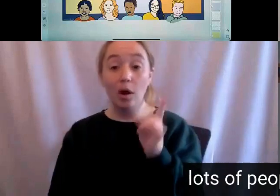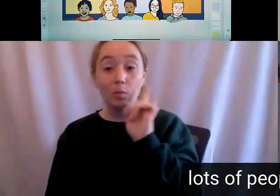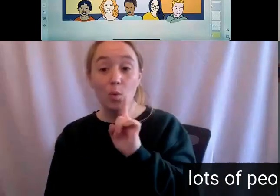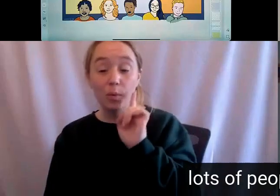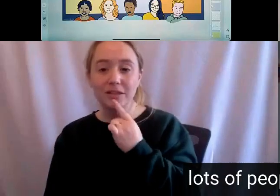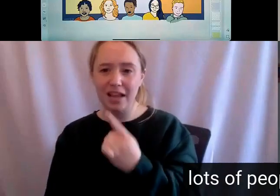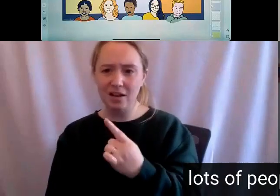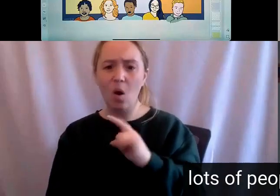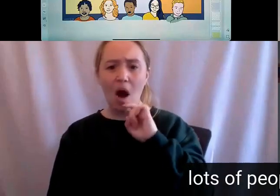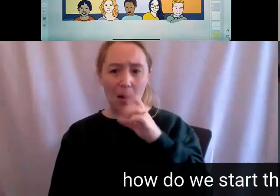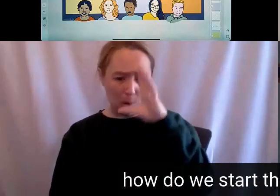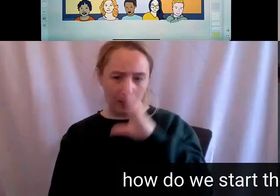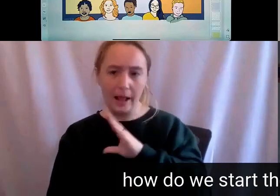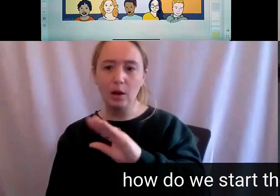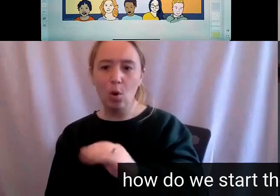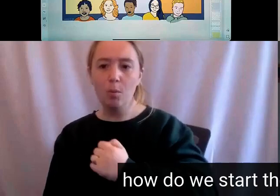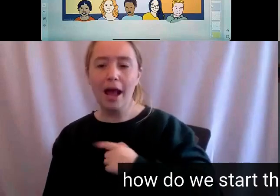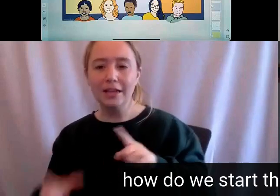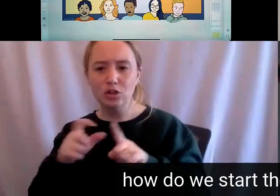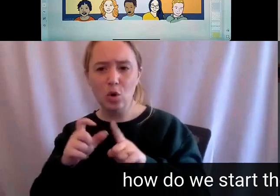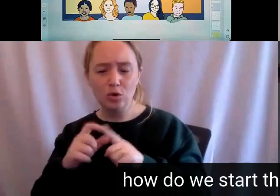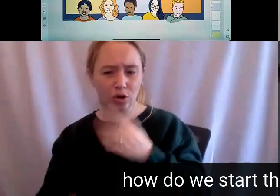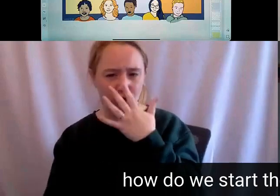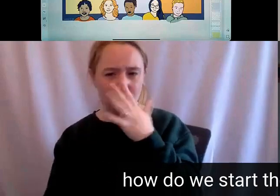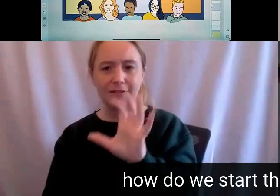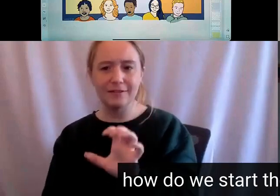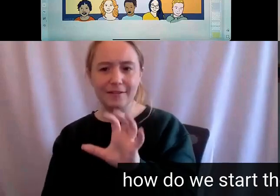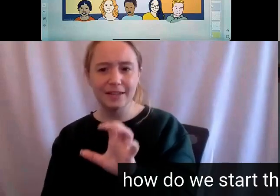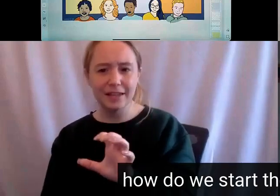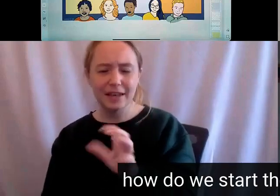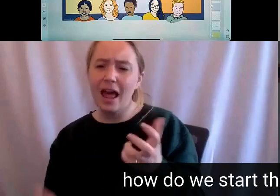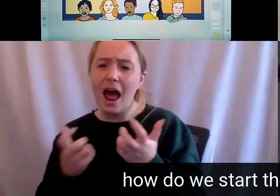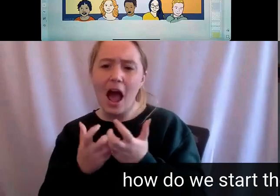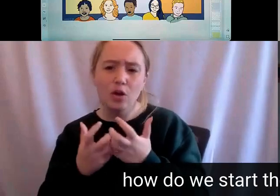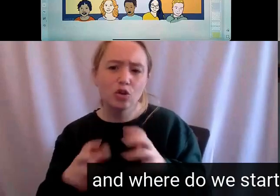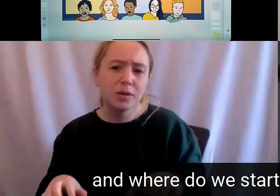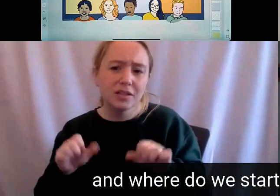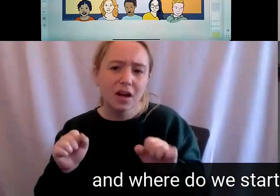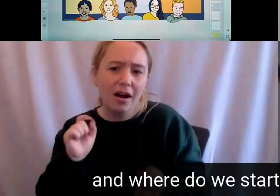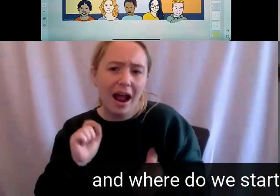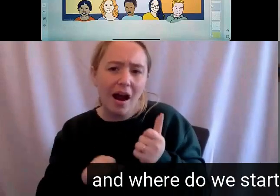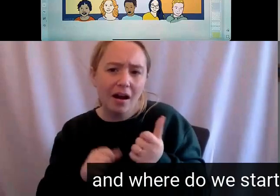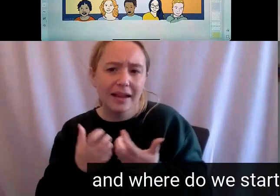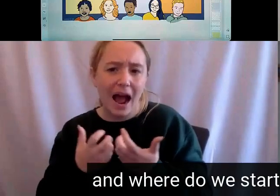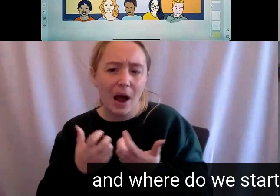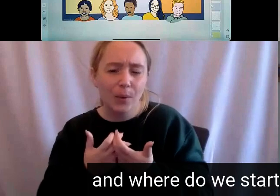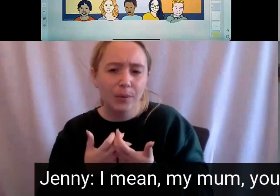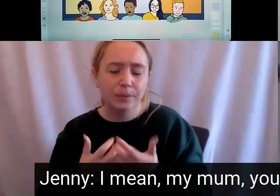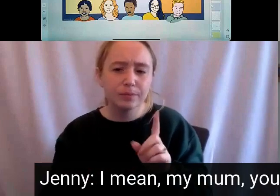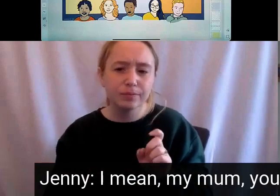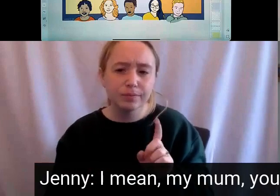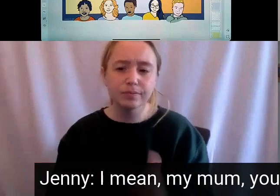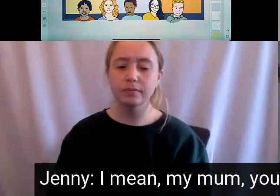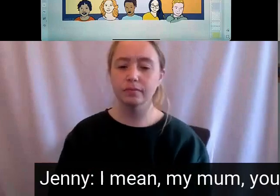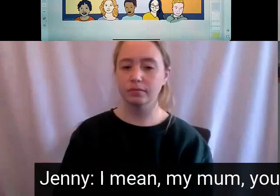daughter. Lots of people saying, Well done. you know, how do we start these conversations, and where do we start these conversations?